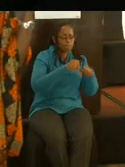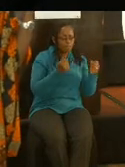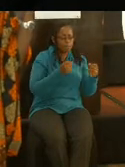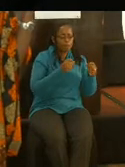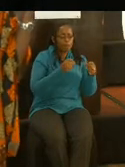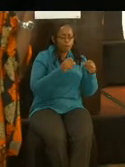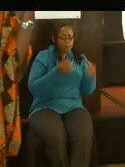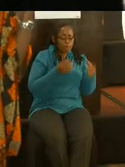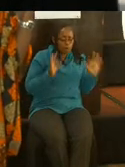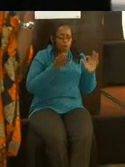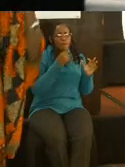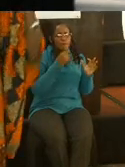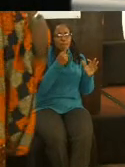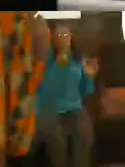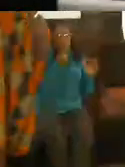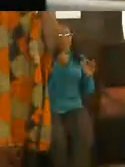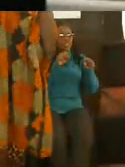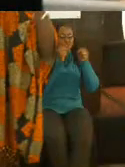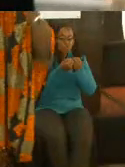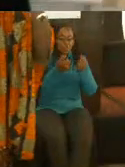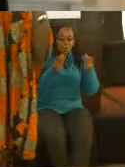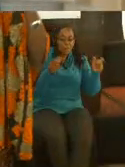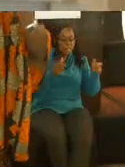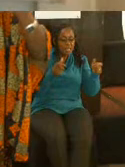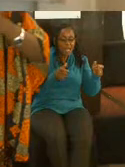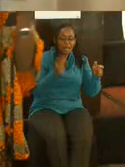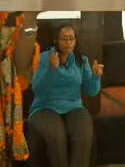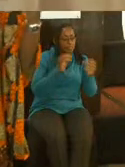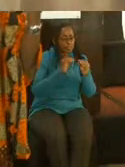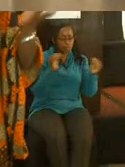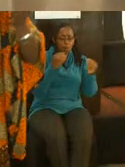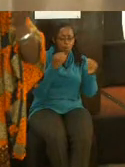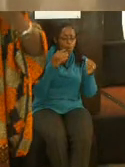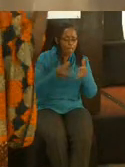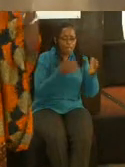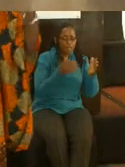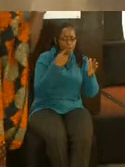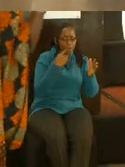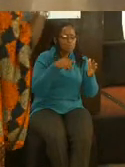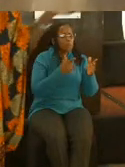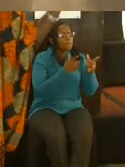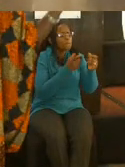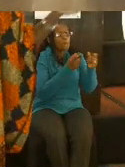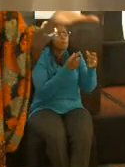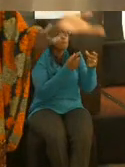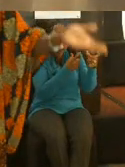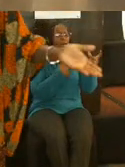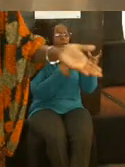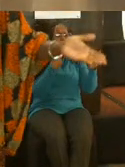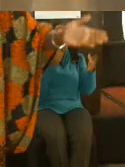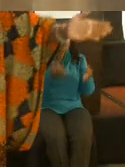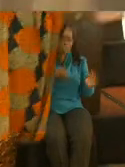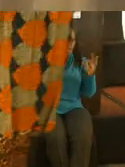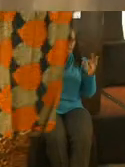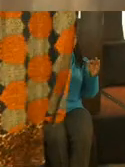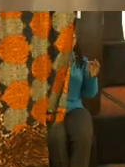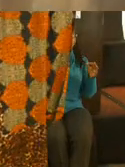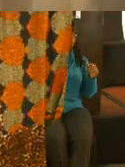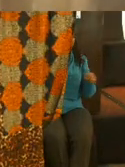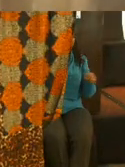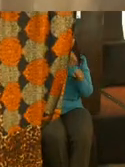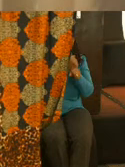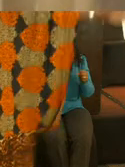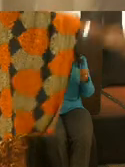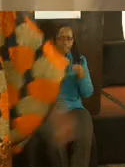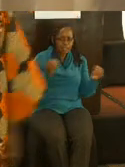on social media there's no criteria on how to bash a broke dude anyhow you do it would do anyway a jobless man is